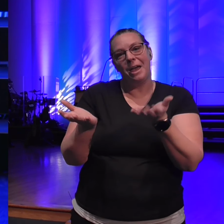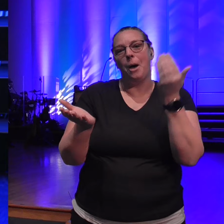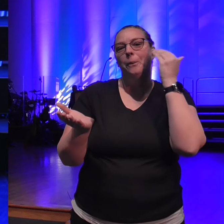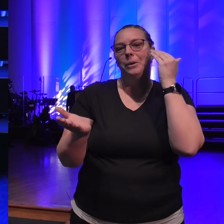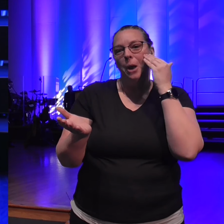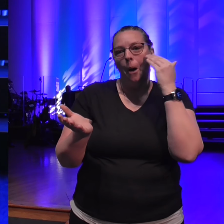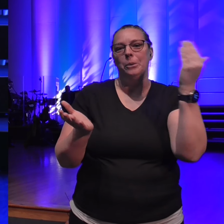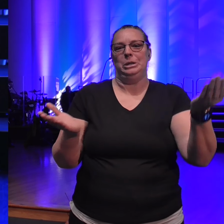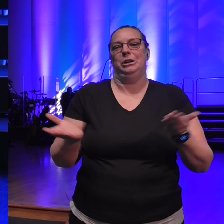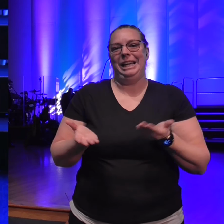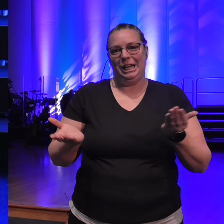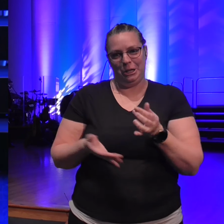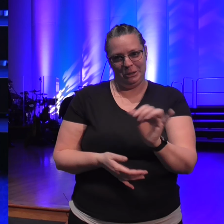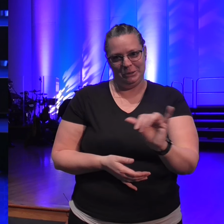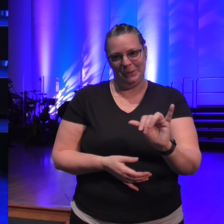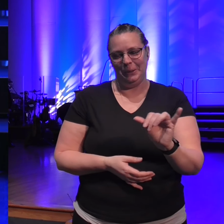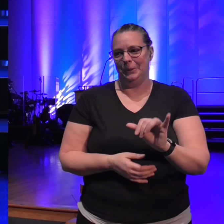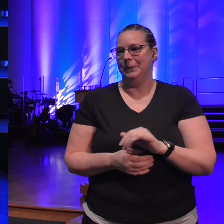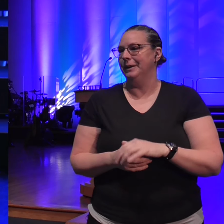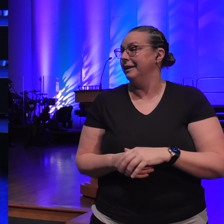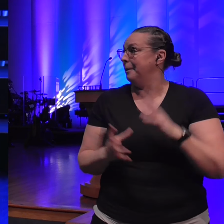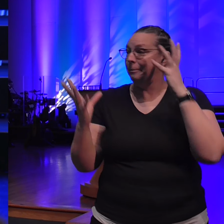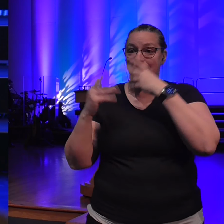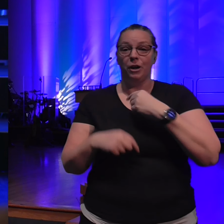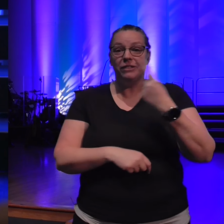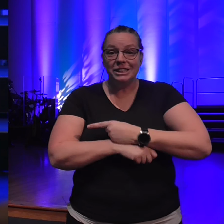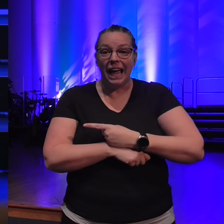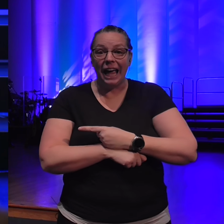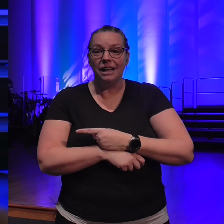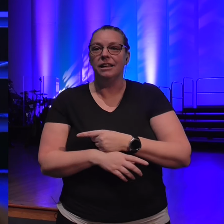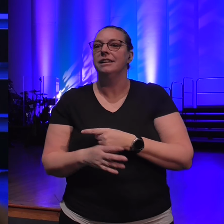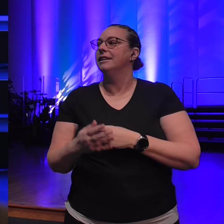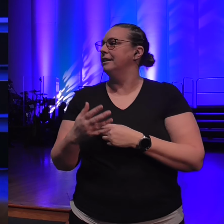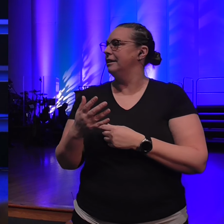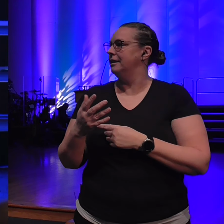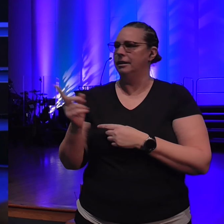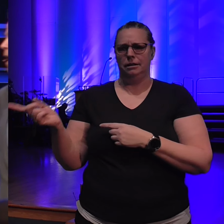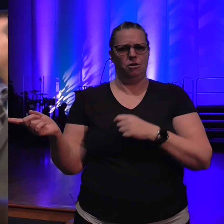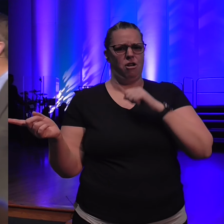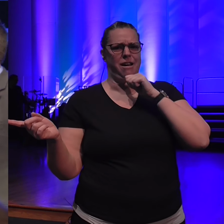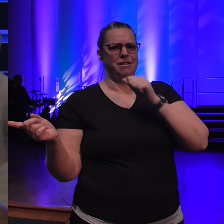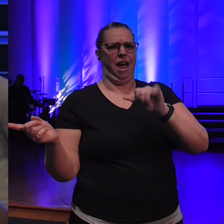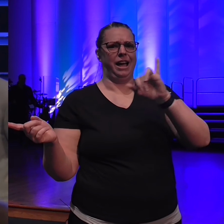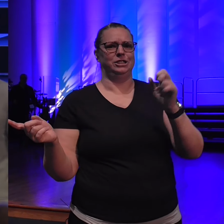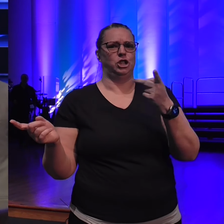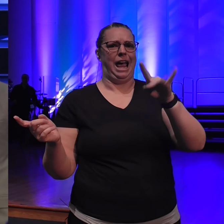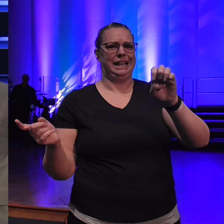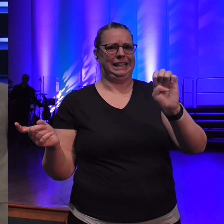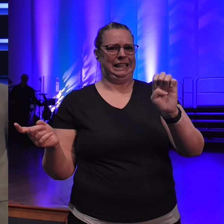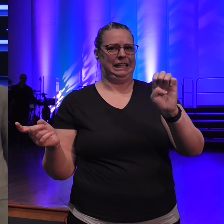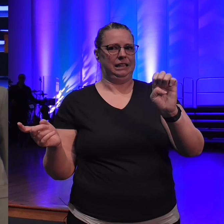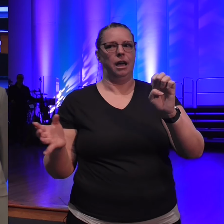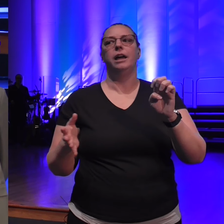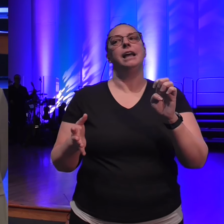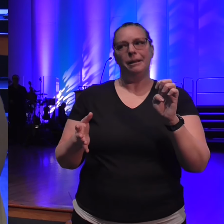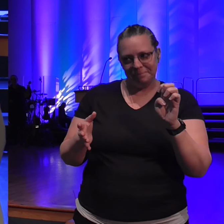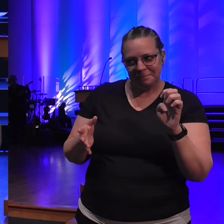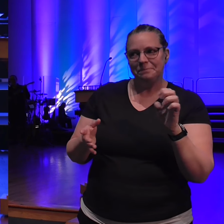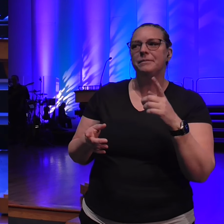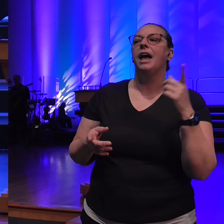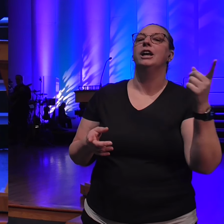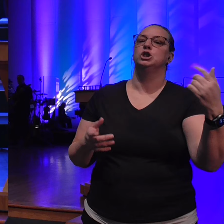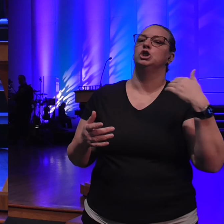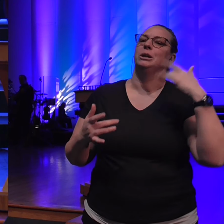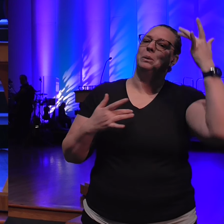know you're with us and we're glad you are here. What a beautiful day. It's and a you're beautiful not Reverend day. Jackie, I noticed. I'm not Reverend Jackie. Reverend Jackie has a little bit of a bug